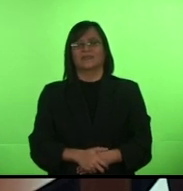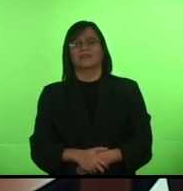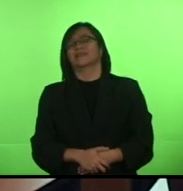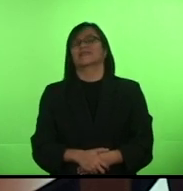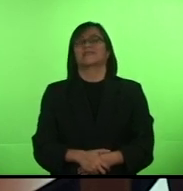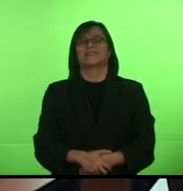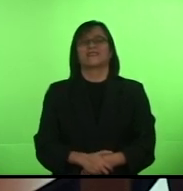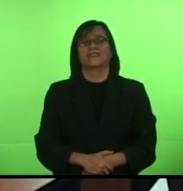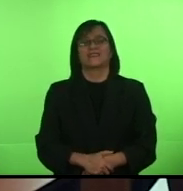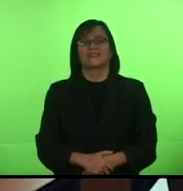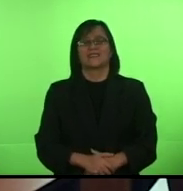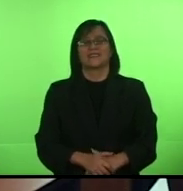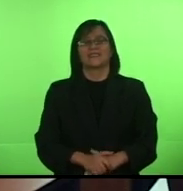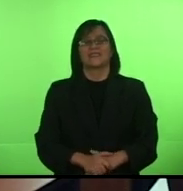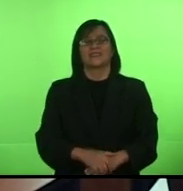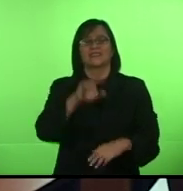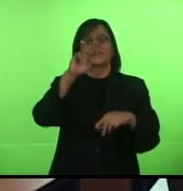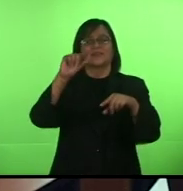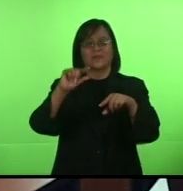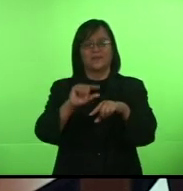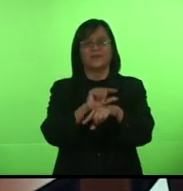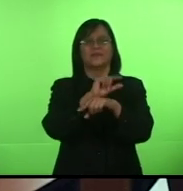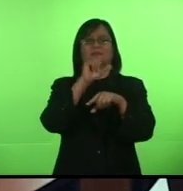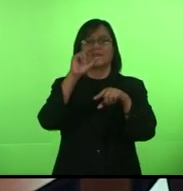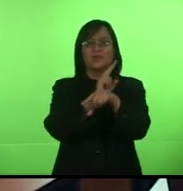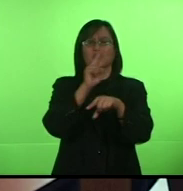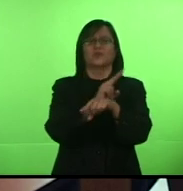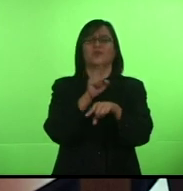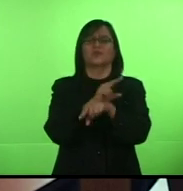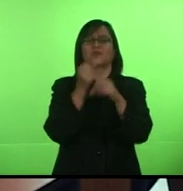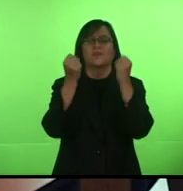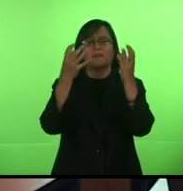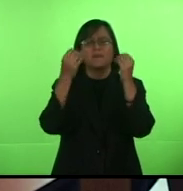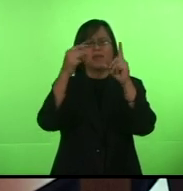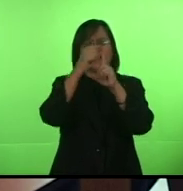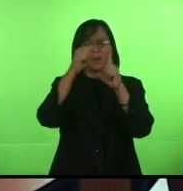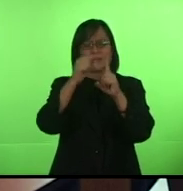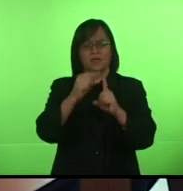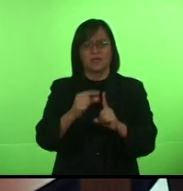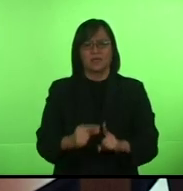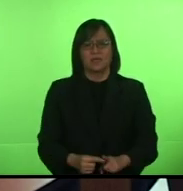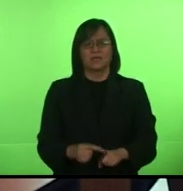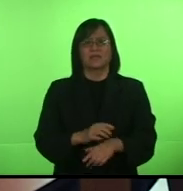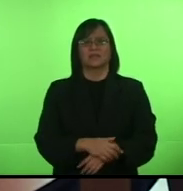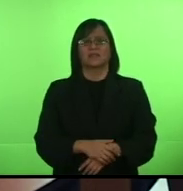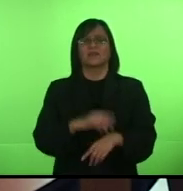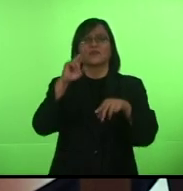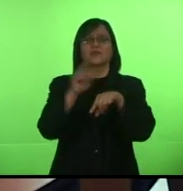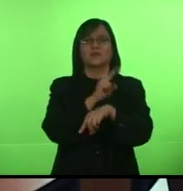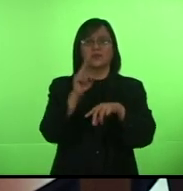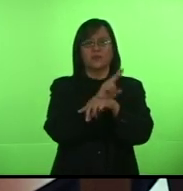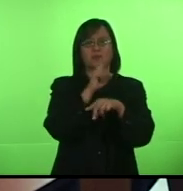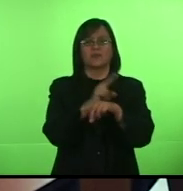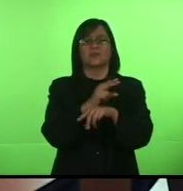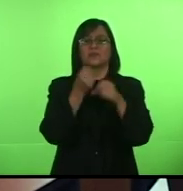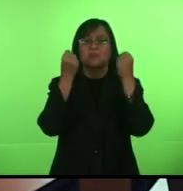verbosity means the use of too many words. Okay, too many words where those words can be